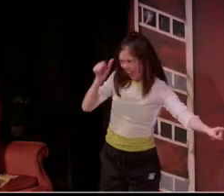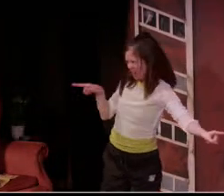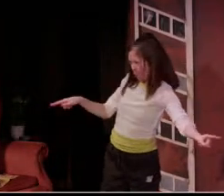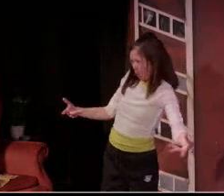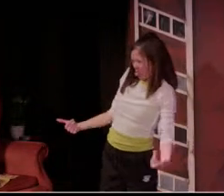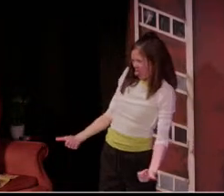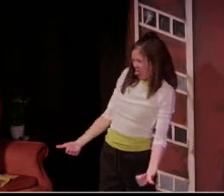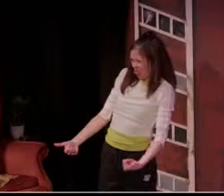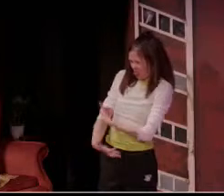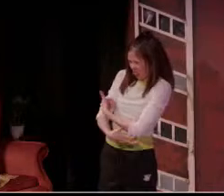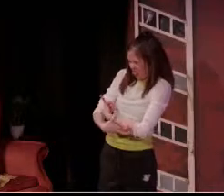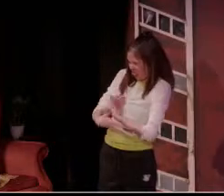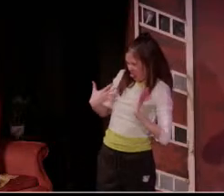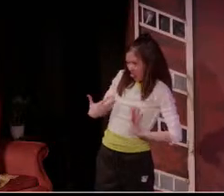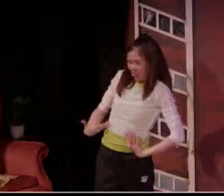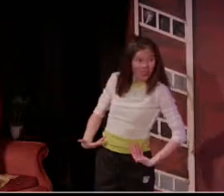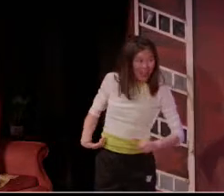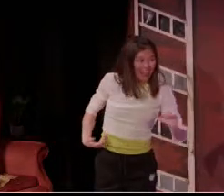off,